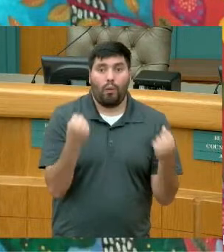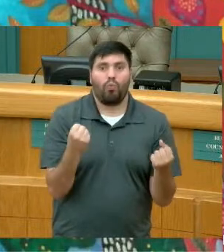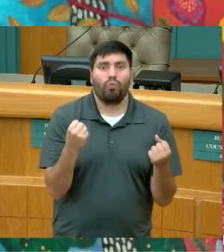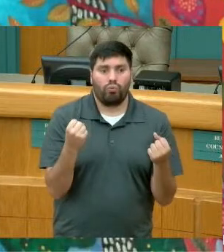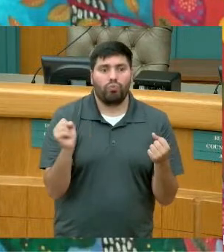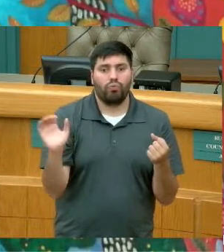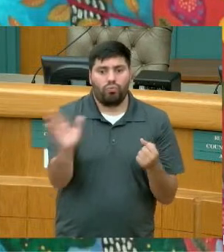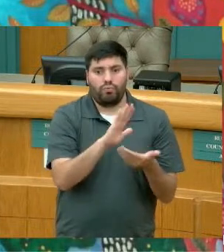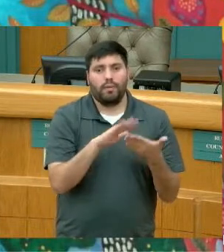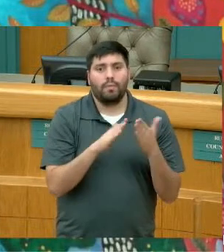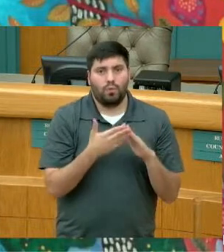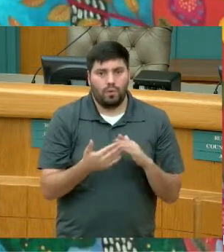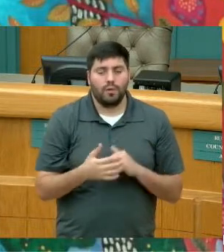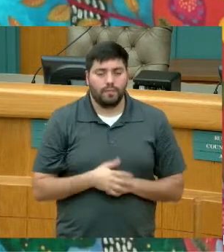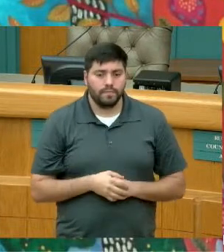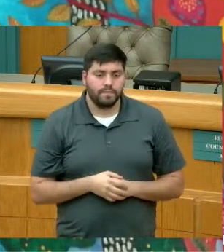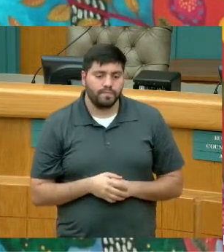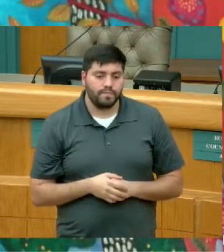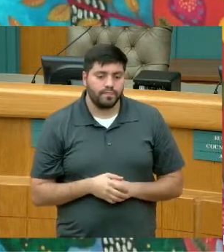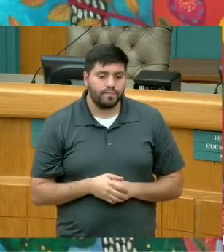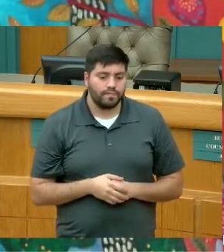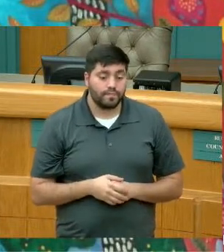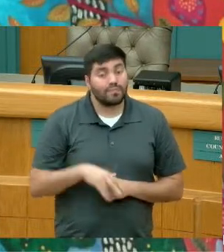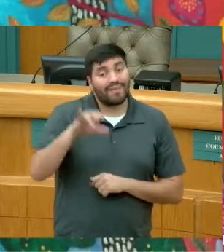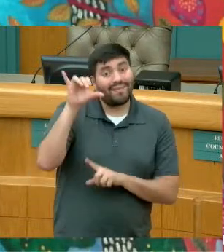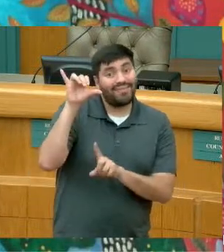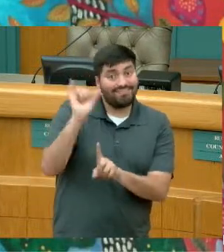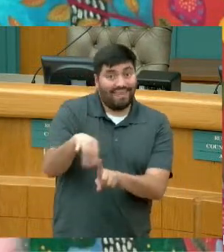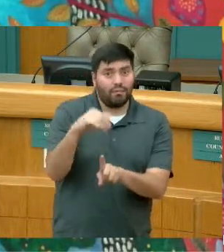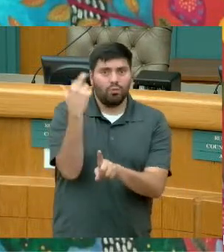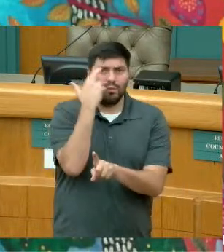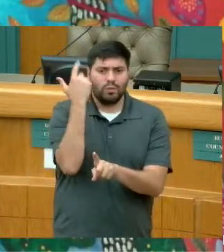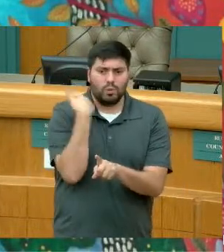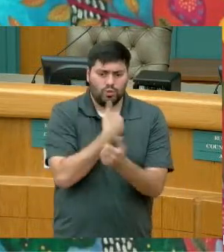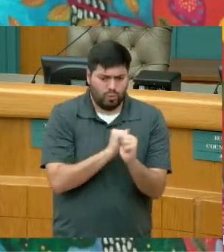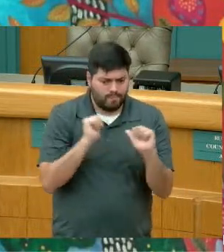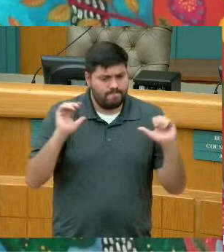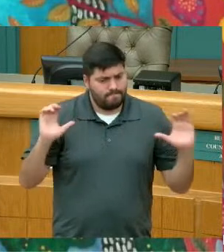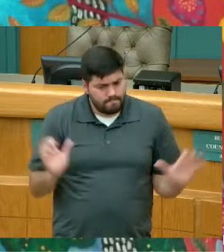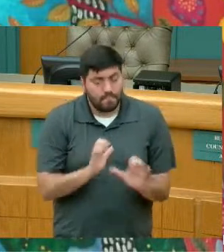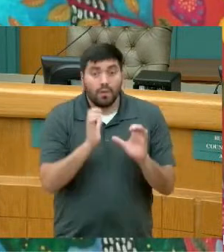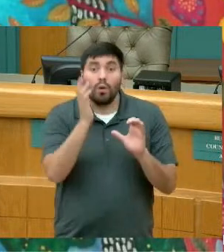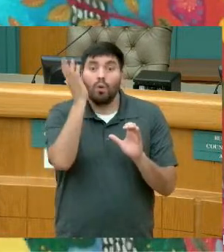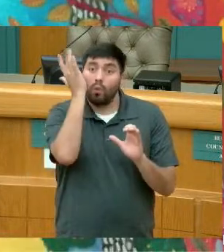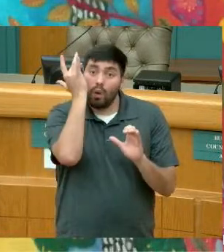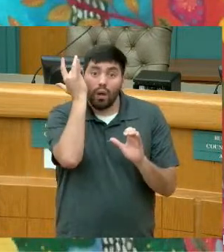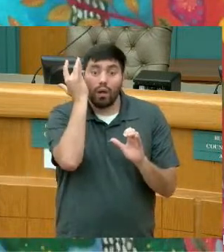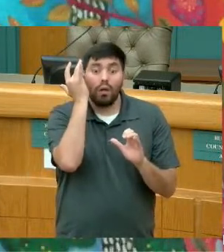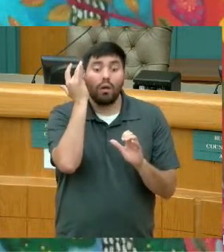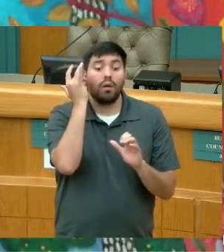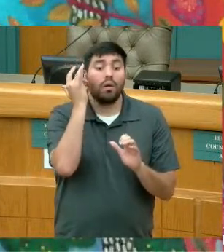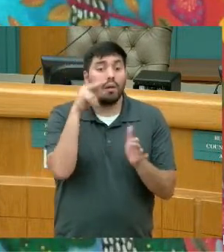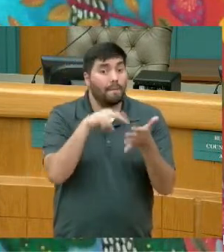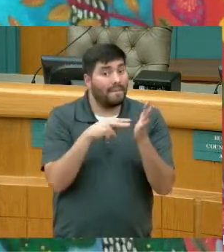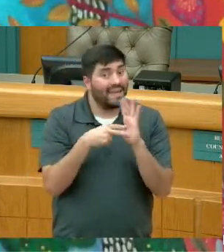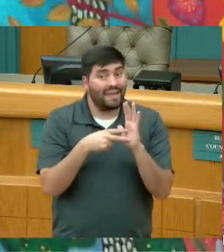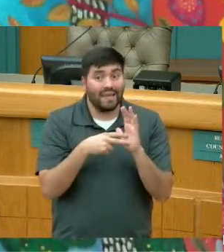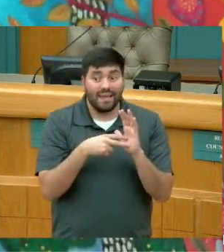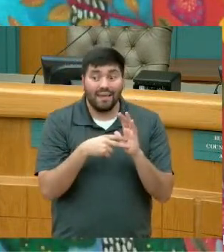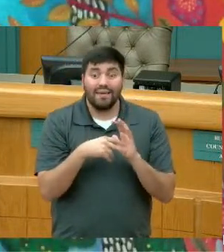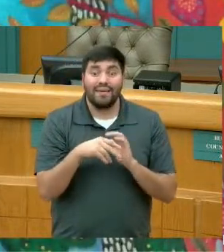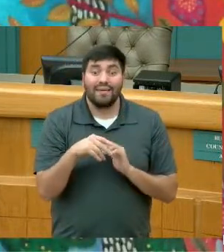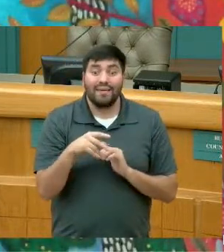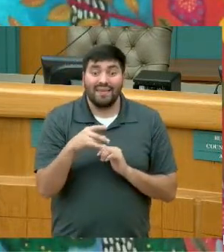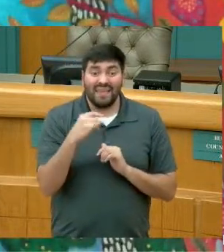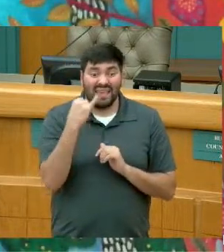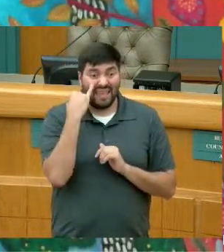in our community. And that's why we're working so hard to do it all. Because if all the tools you have is